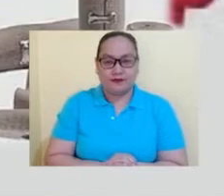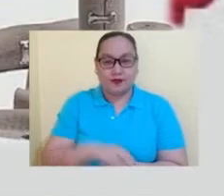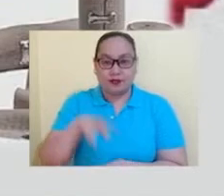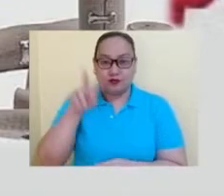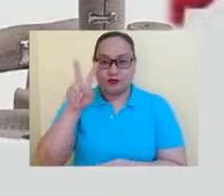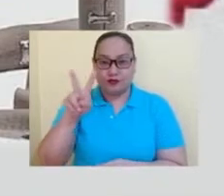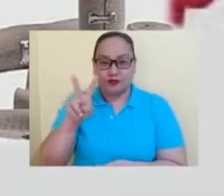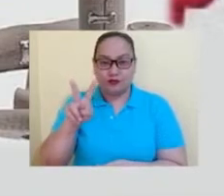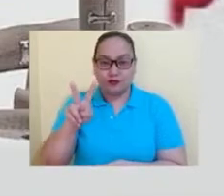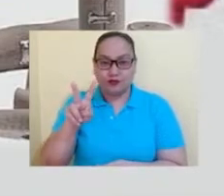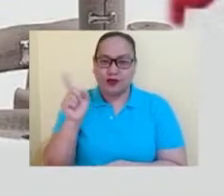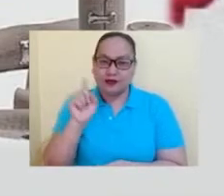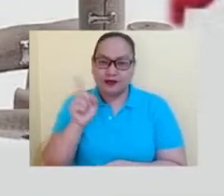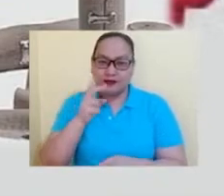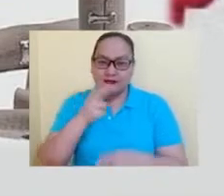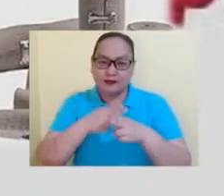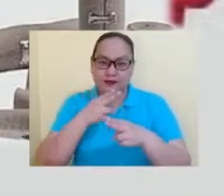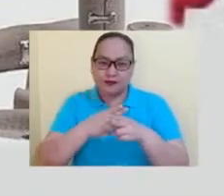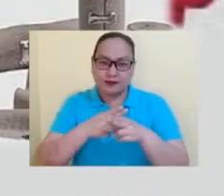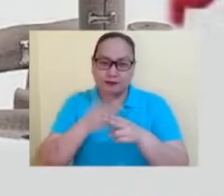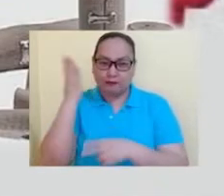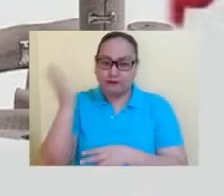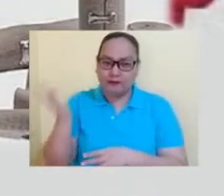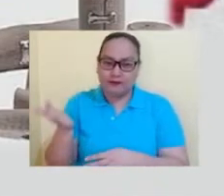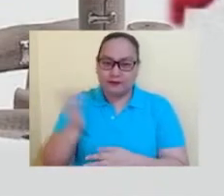2. What do you call them?